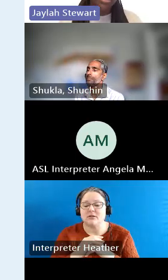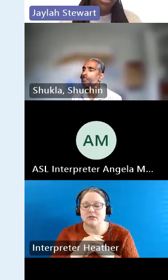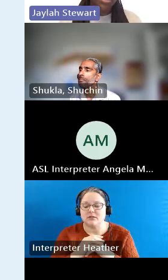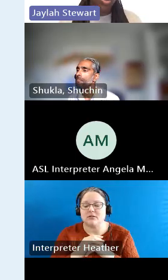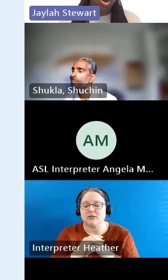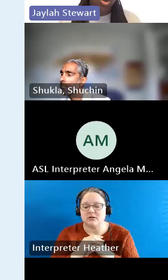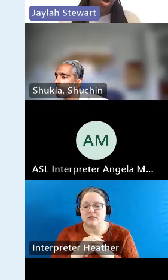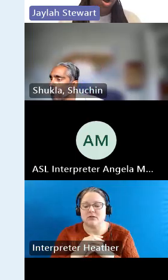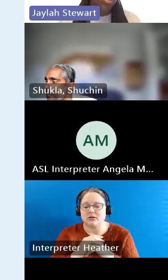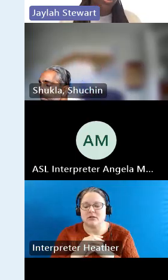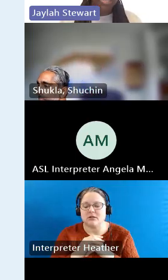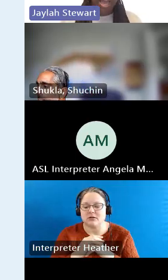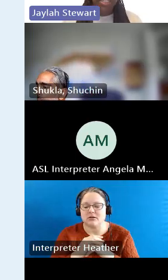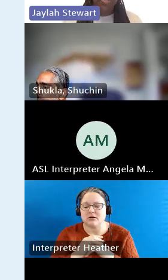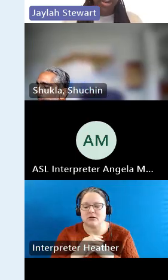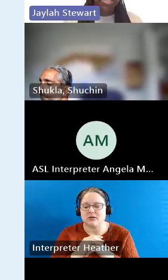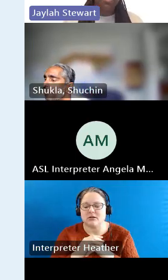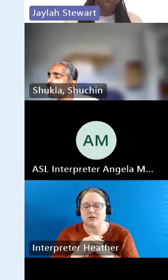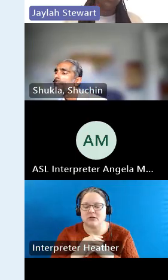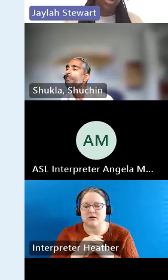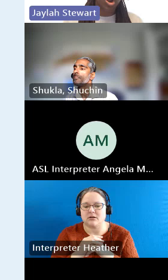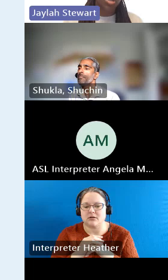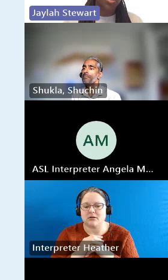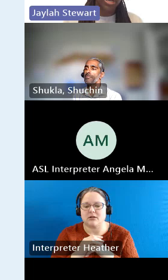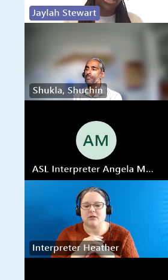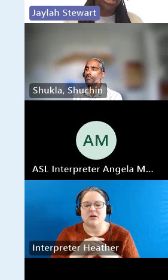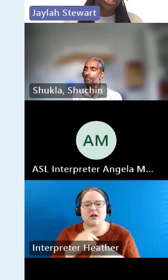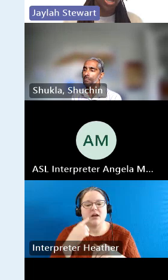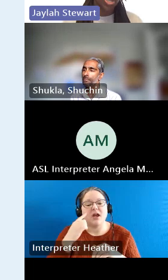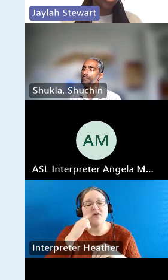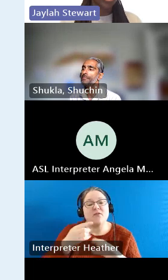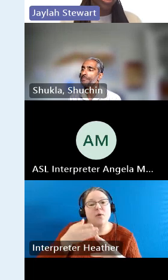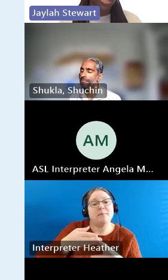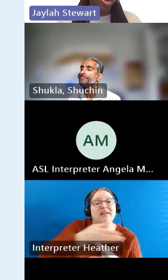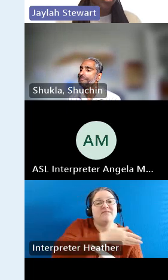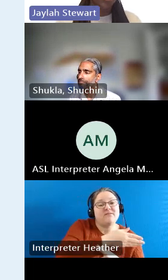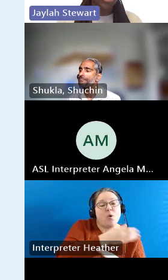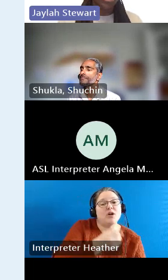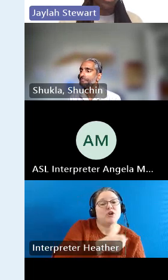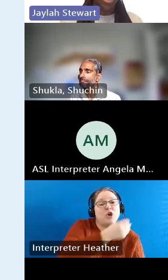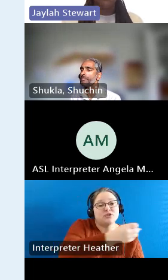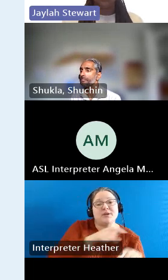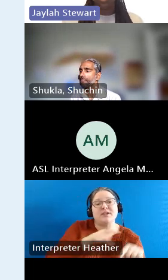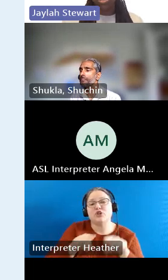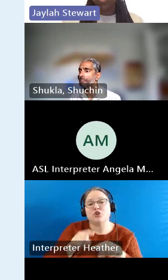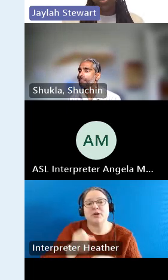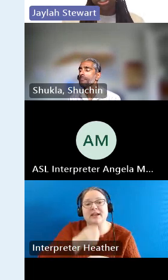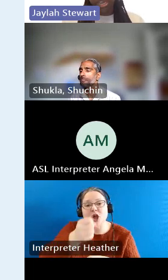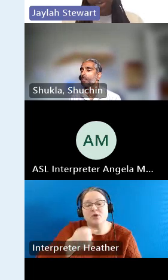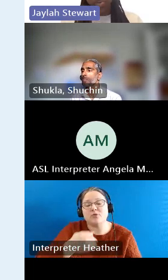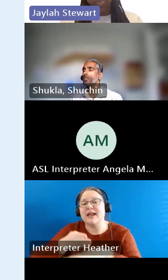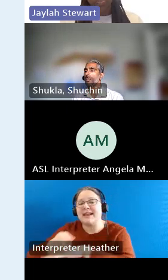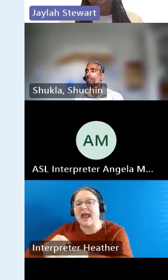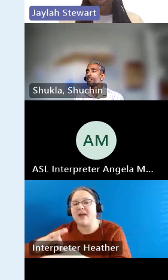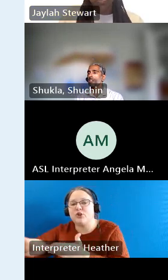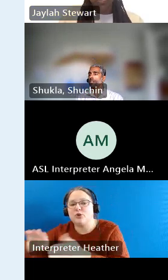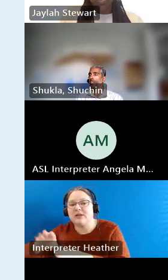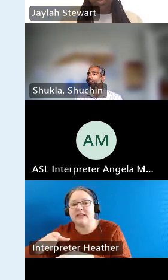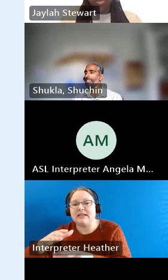the differences in all-cause mortality rates before incarceration, during incarceration, and after release from